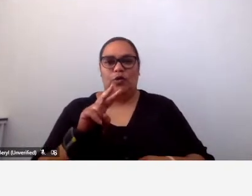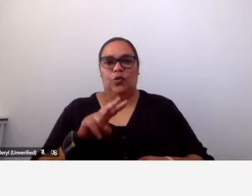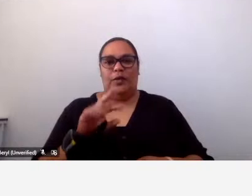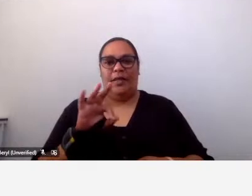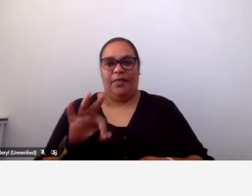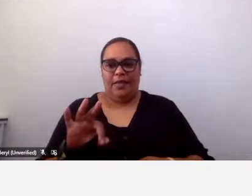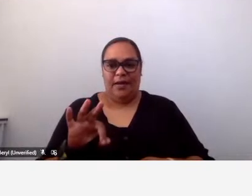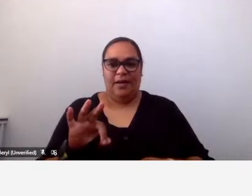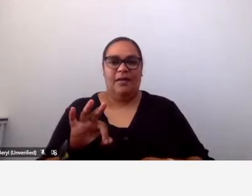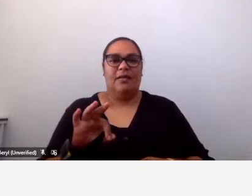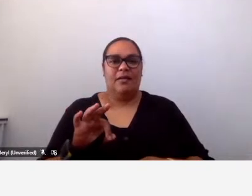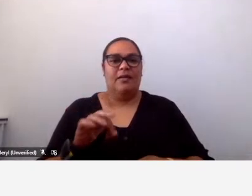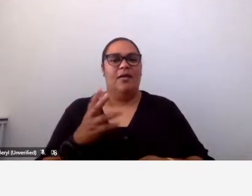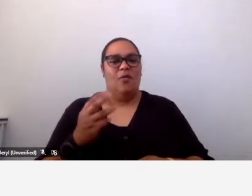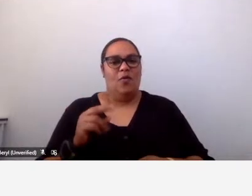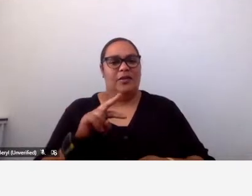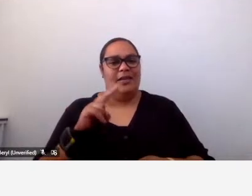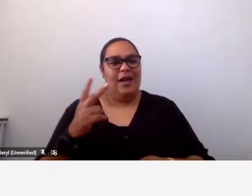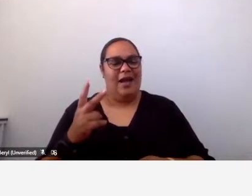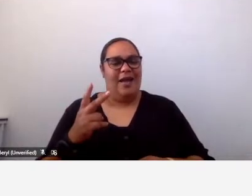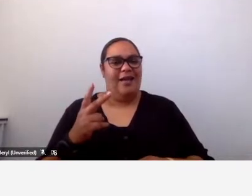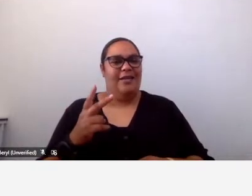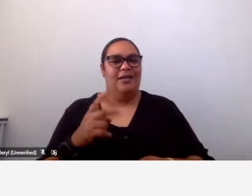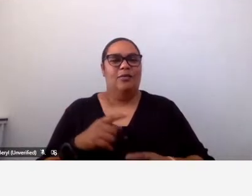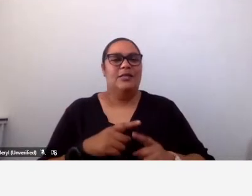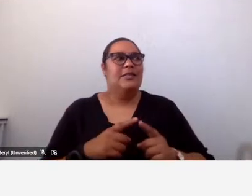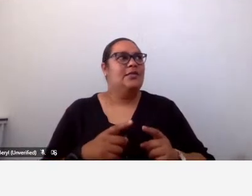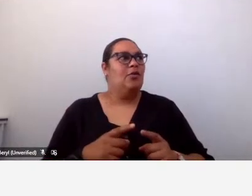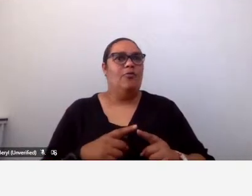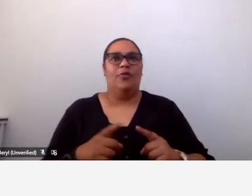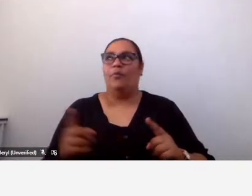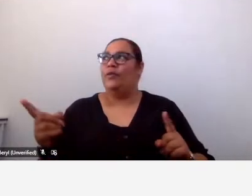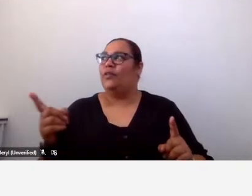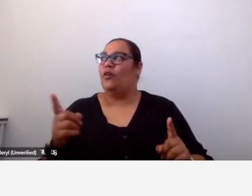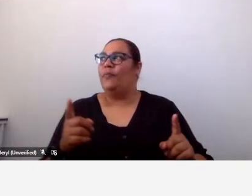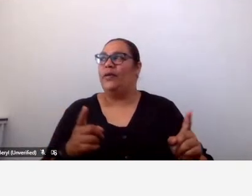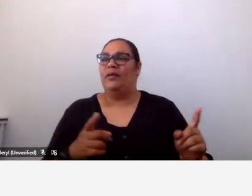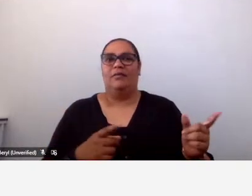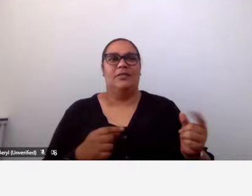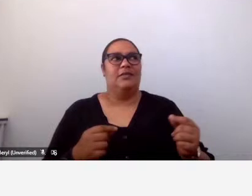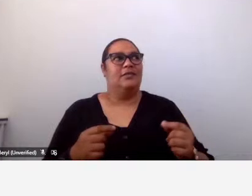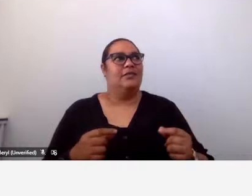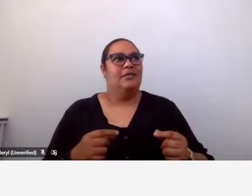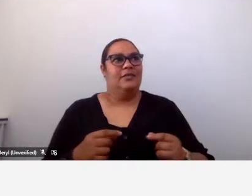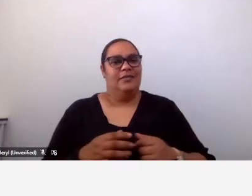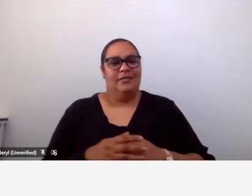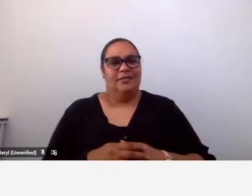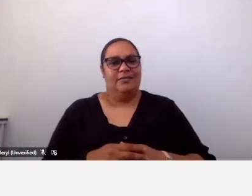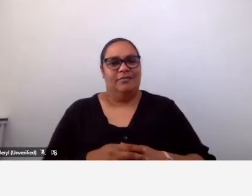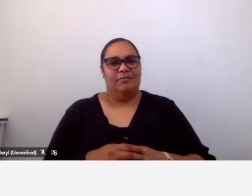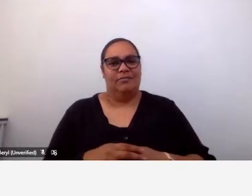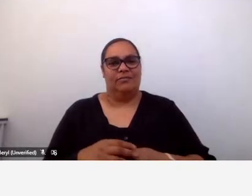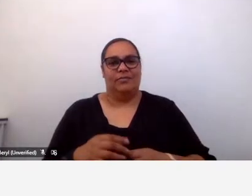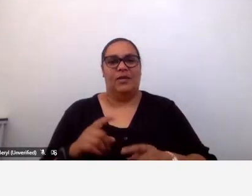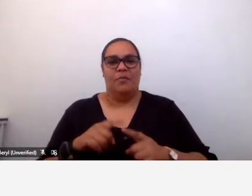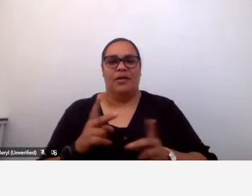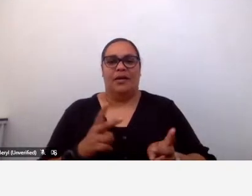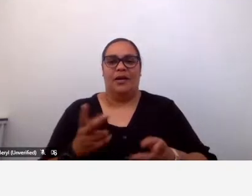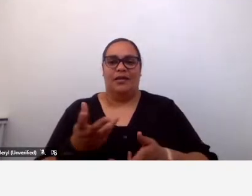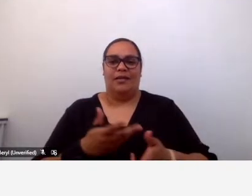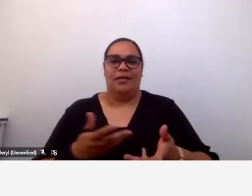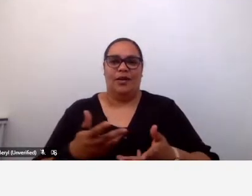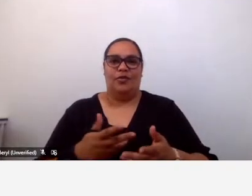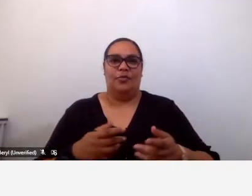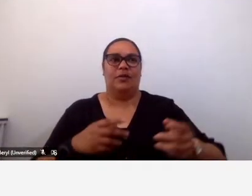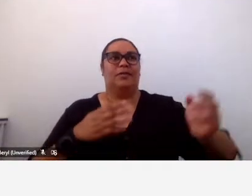2023, there was another protracted using and then argument and protracted using and then engagement.